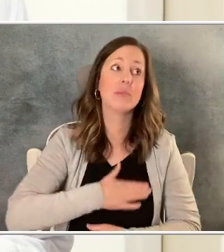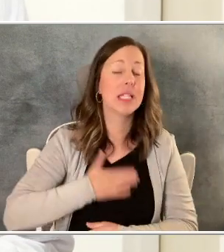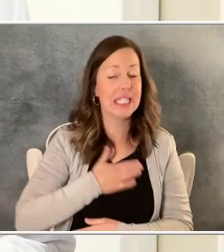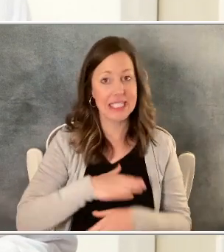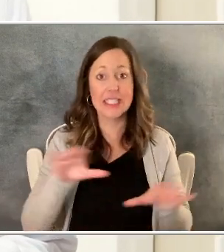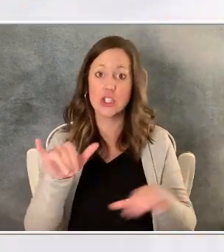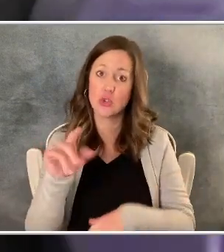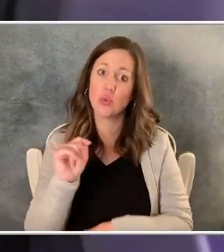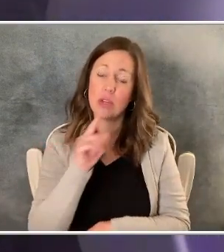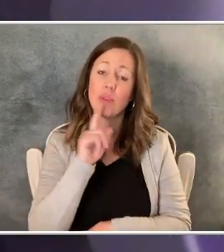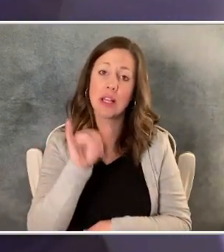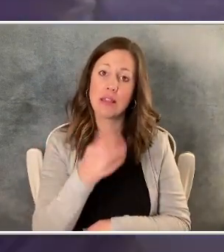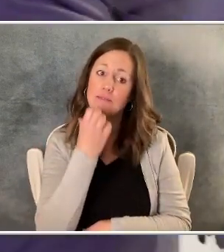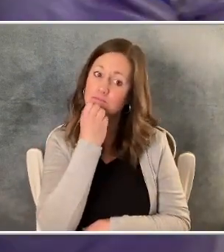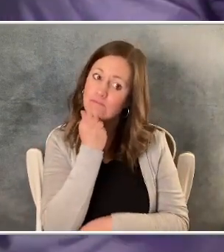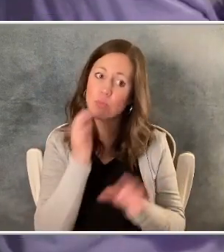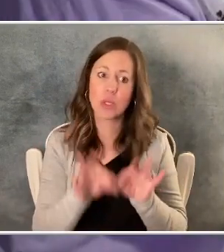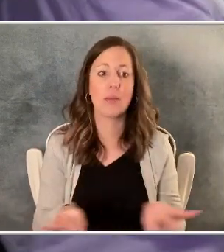going to matter to their lives.